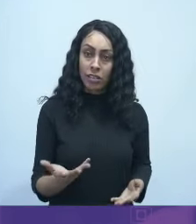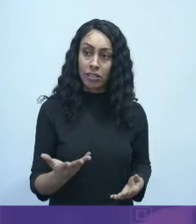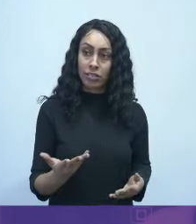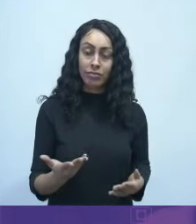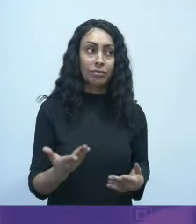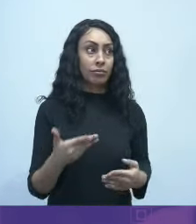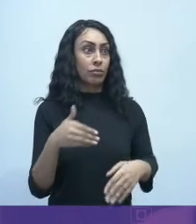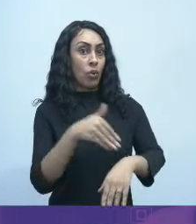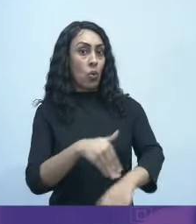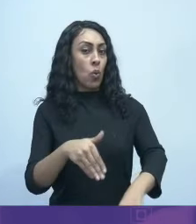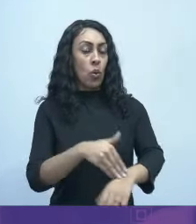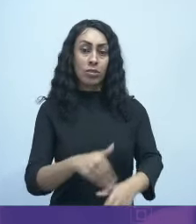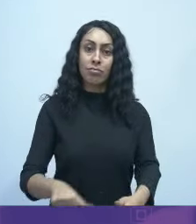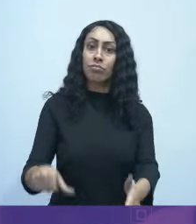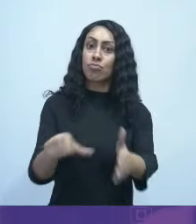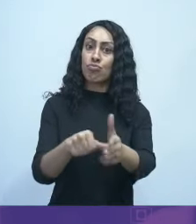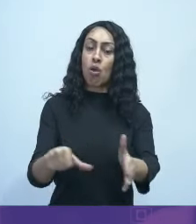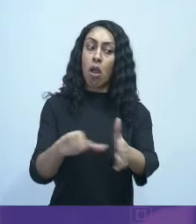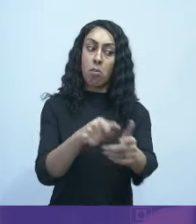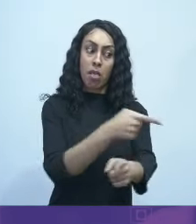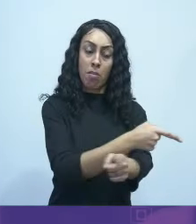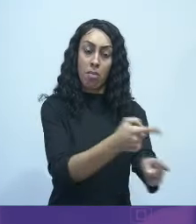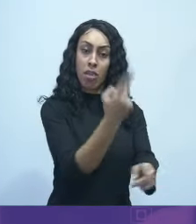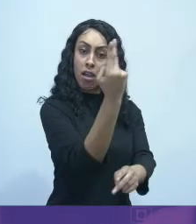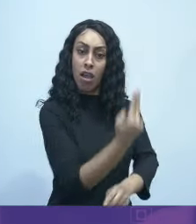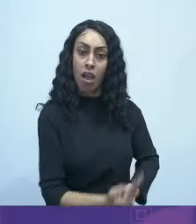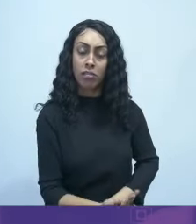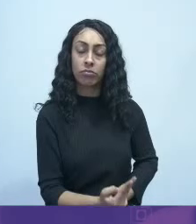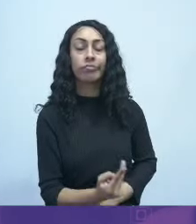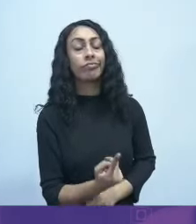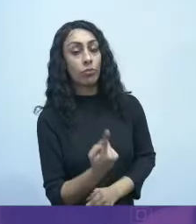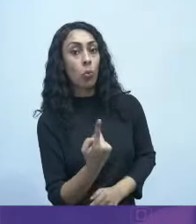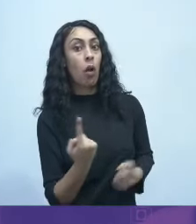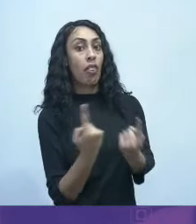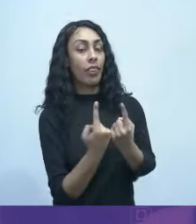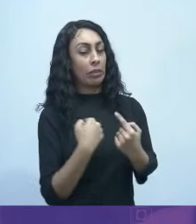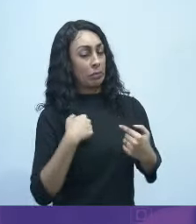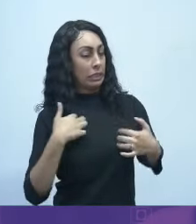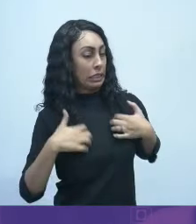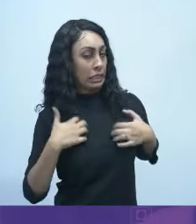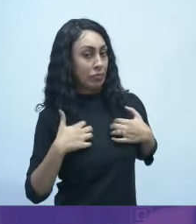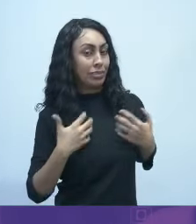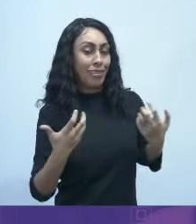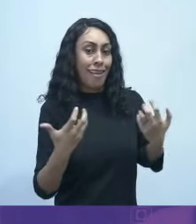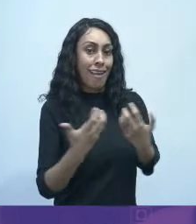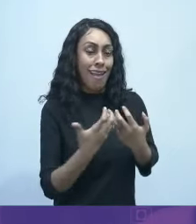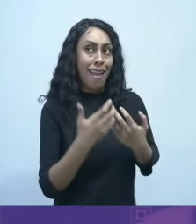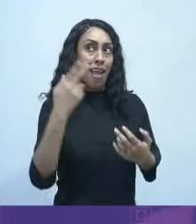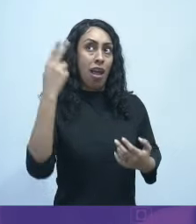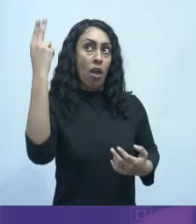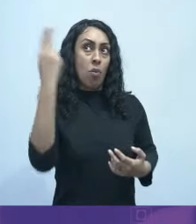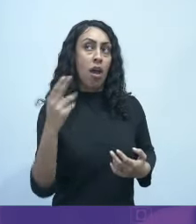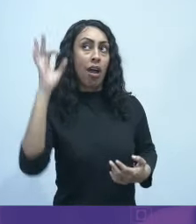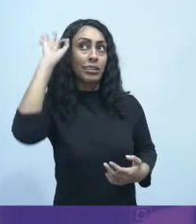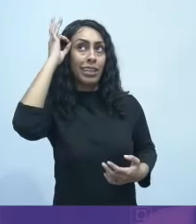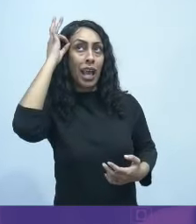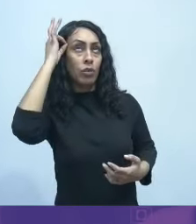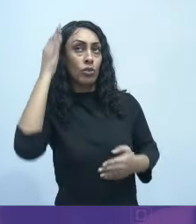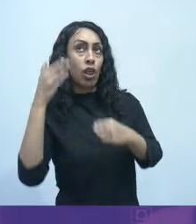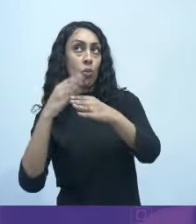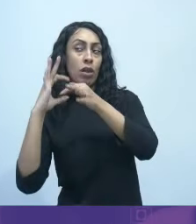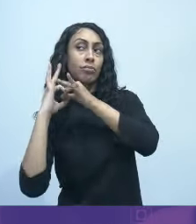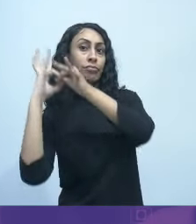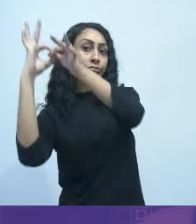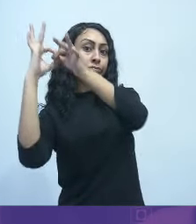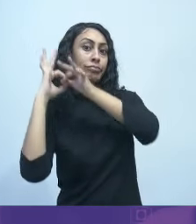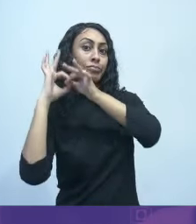causes a real issue for those artists. So one of the things I'm really interested in is how the Arts Council can work with the